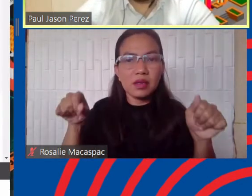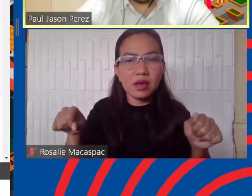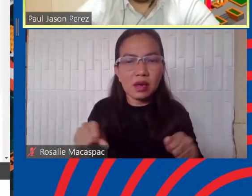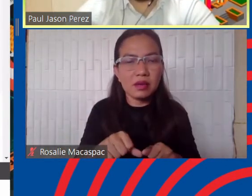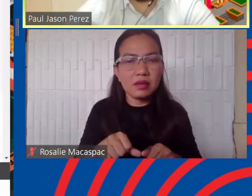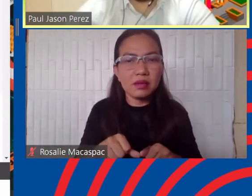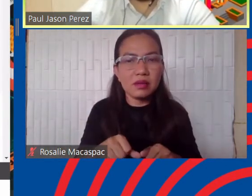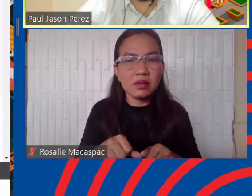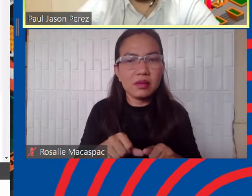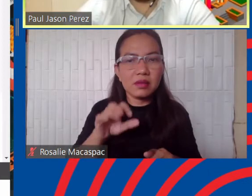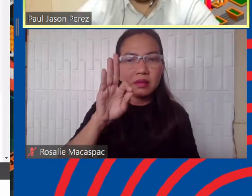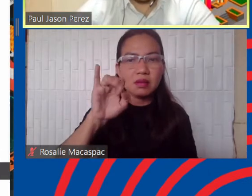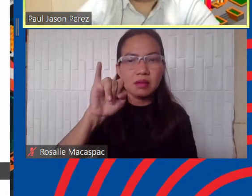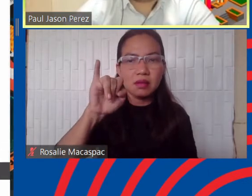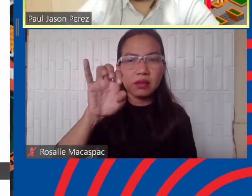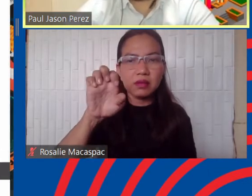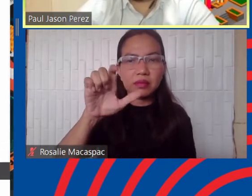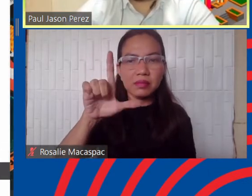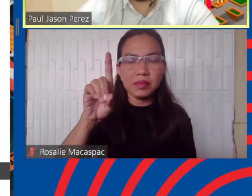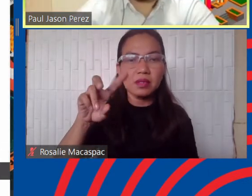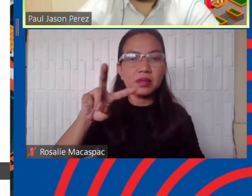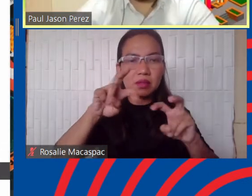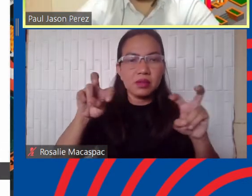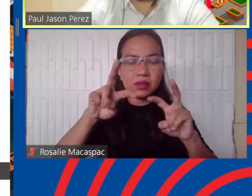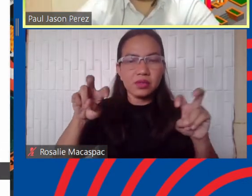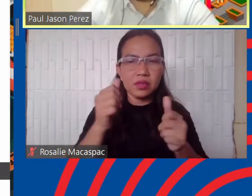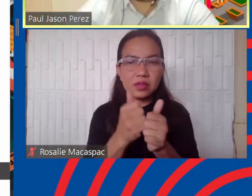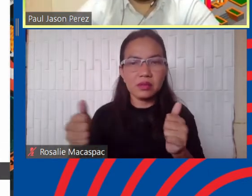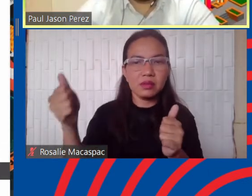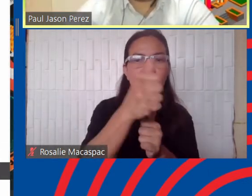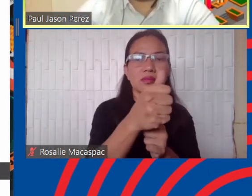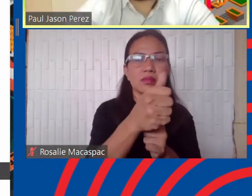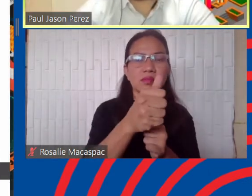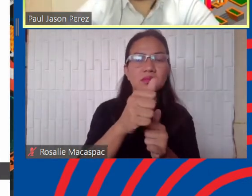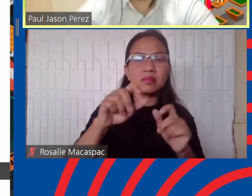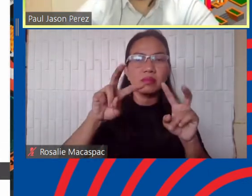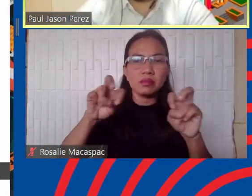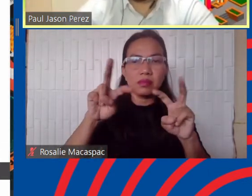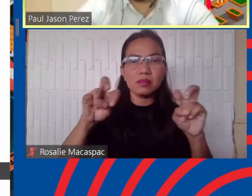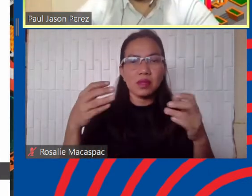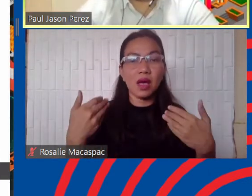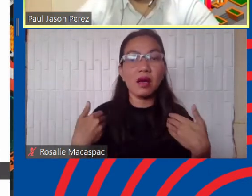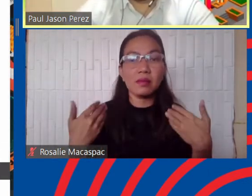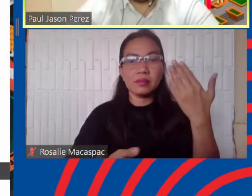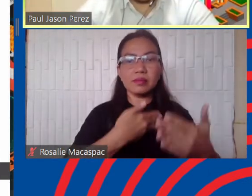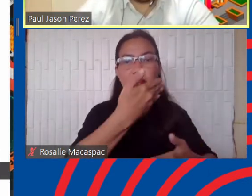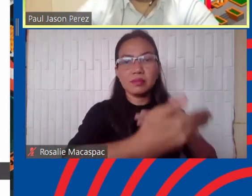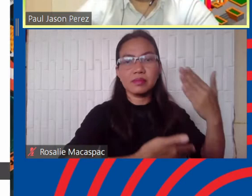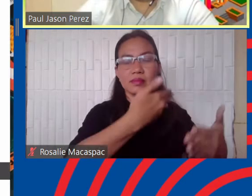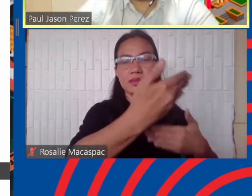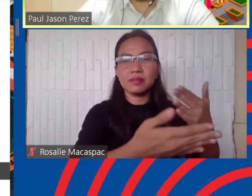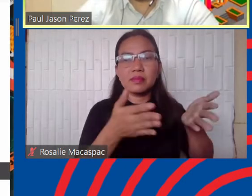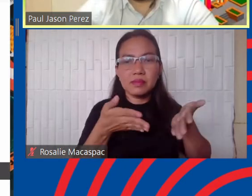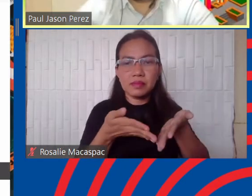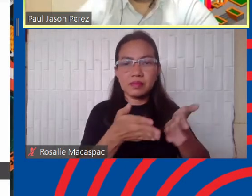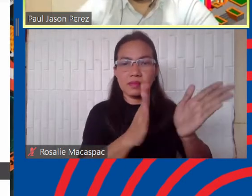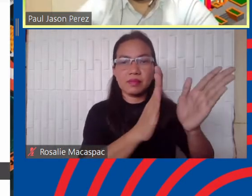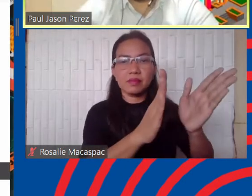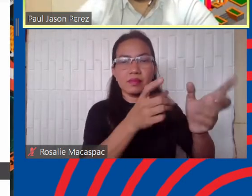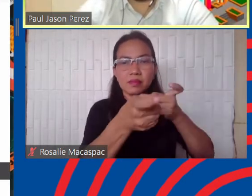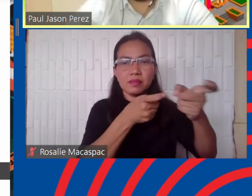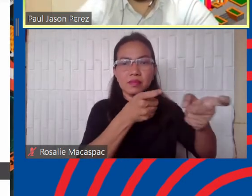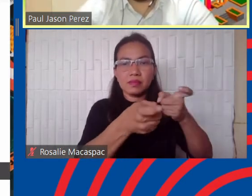to their search, advanced search, there are some facets that will allow you to control